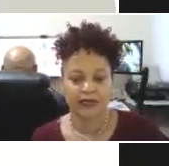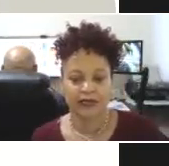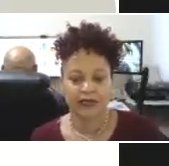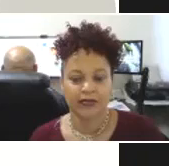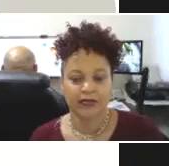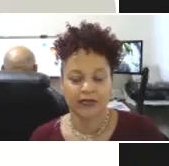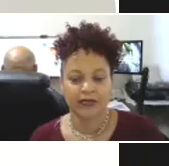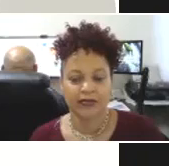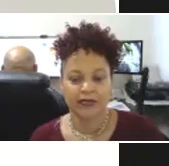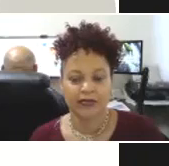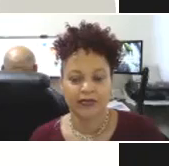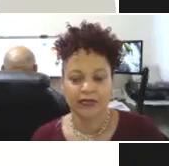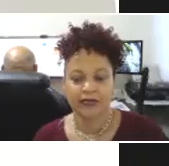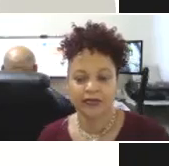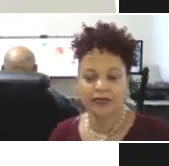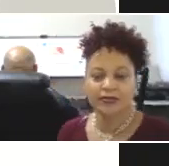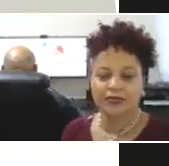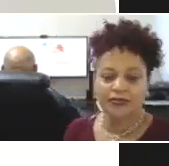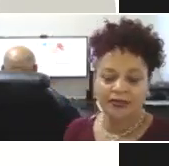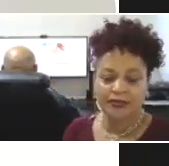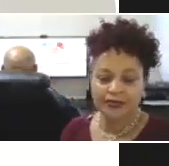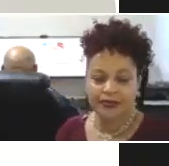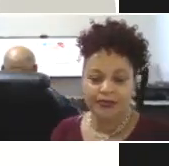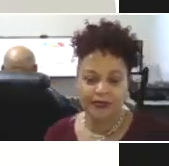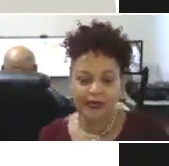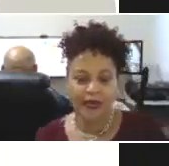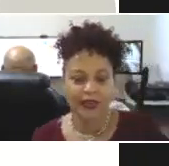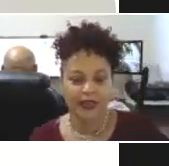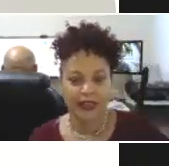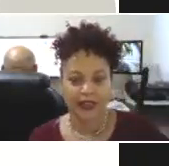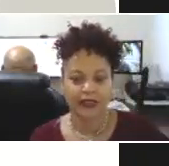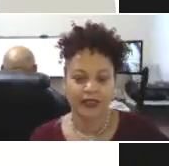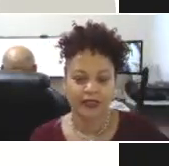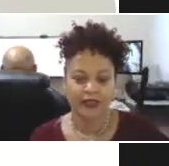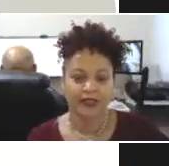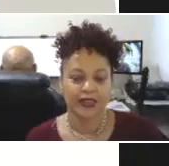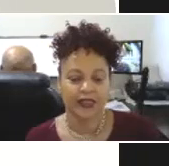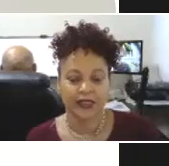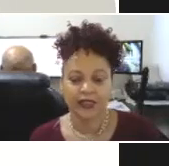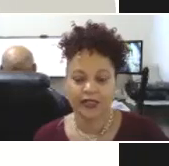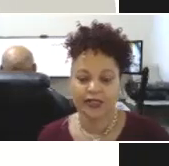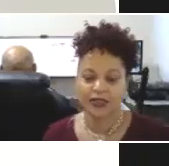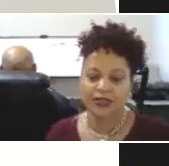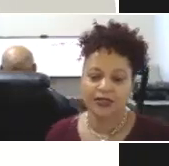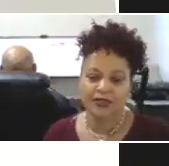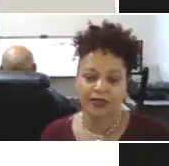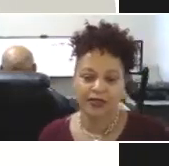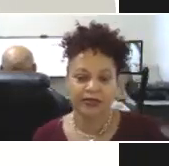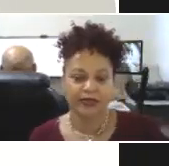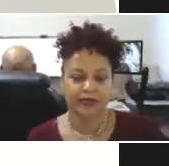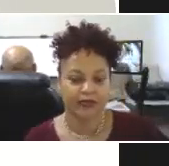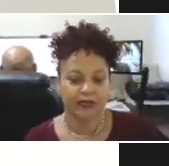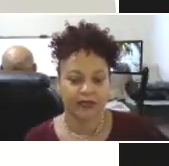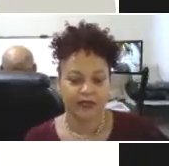Toy 1. 1. And the wonderful thing about this is that it's going to be shiny and we can make it move. Mm-hmm.